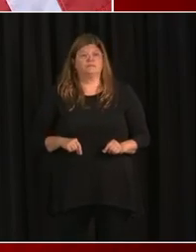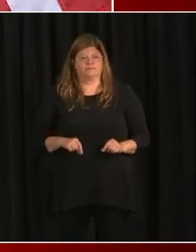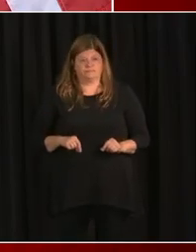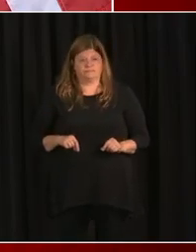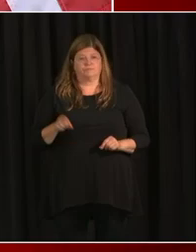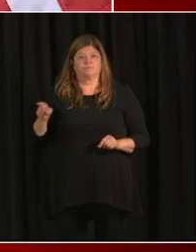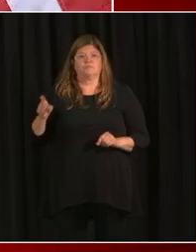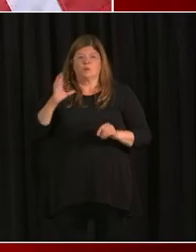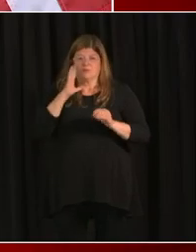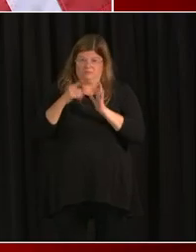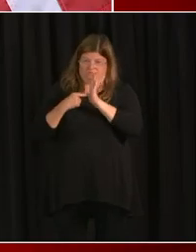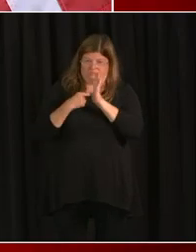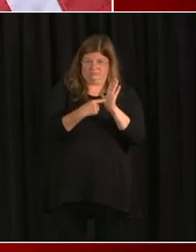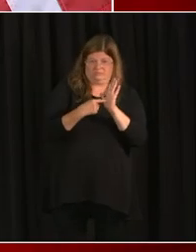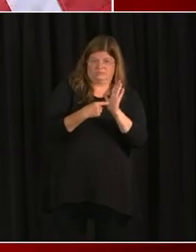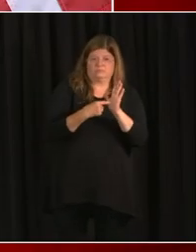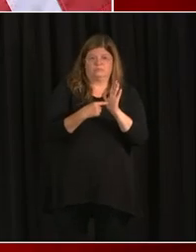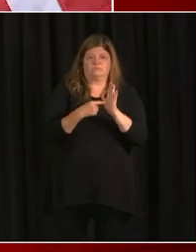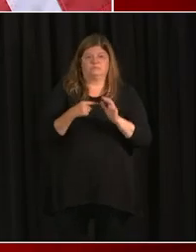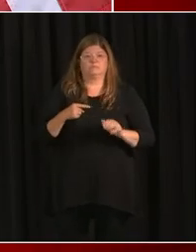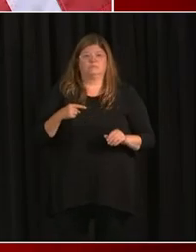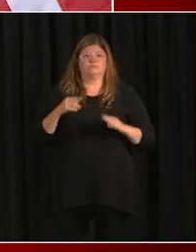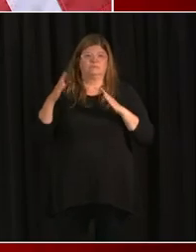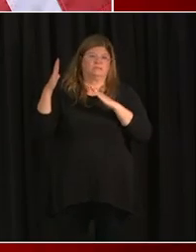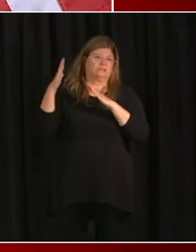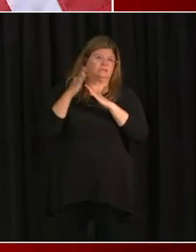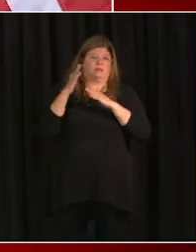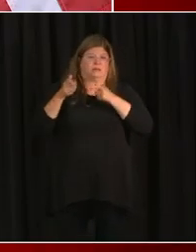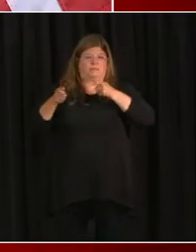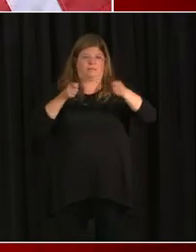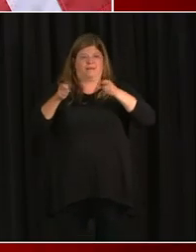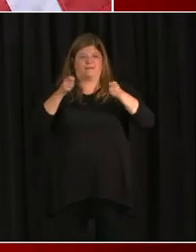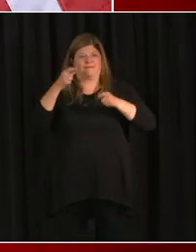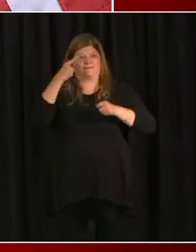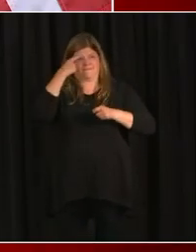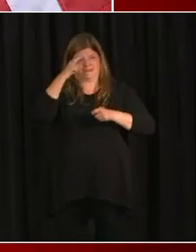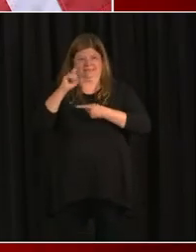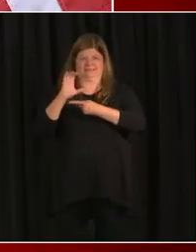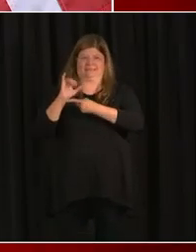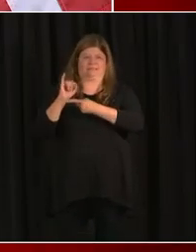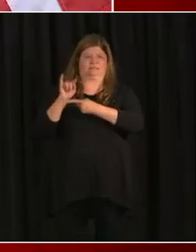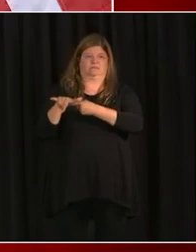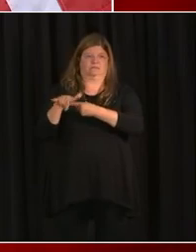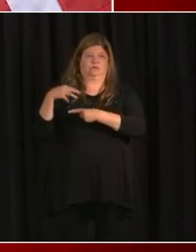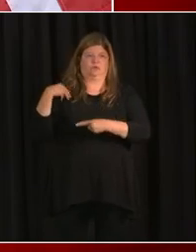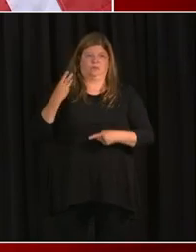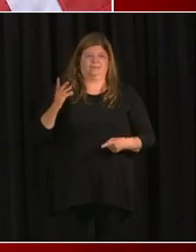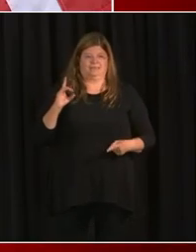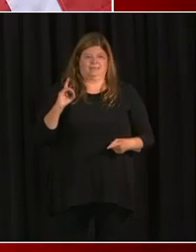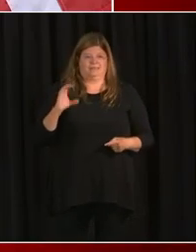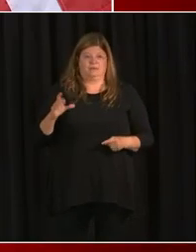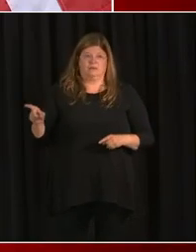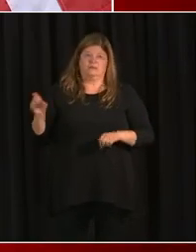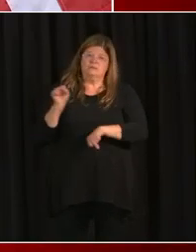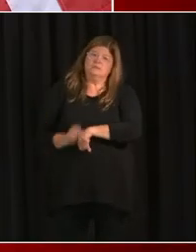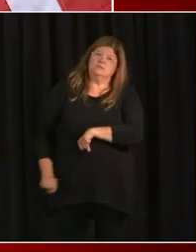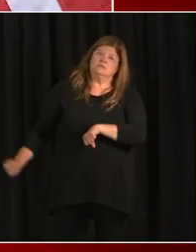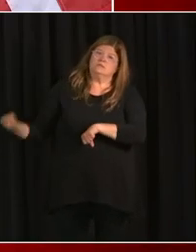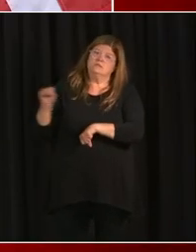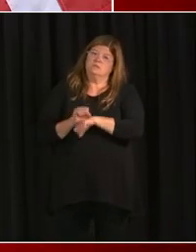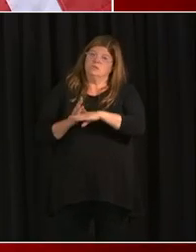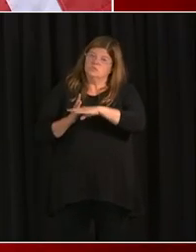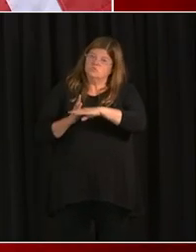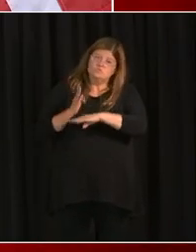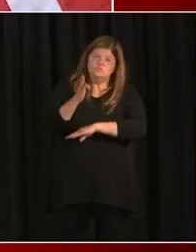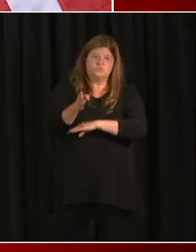of Columbia have been working overtime on a budget, on a balanced budget.